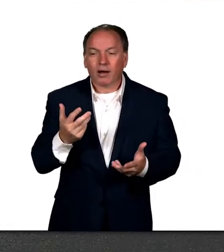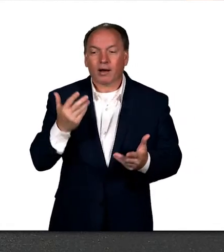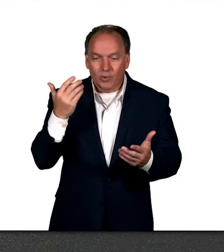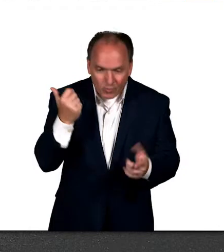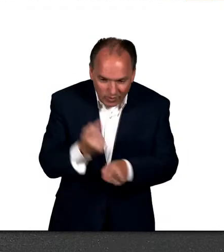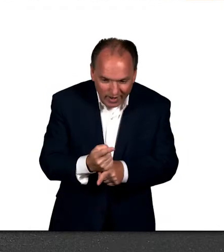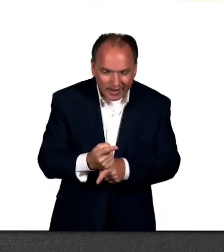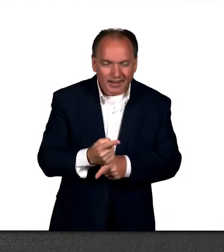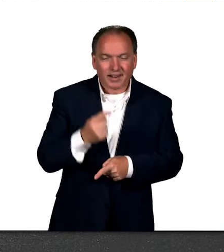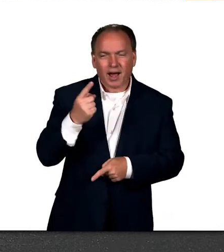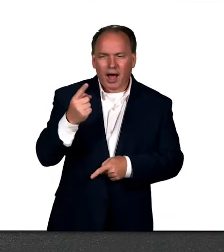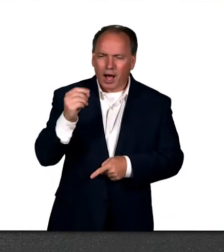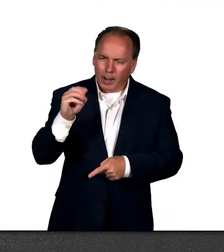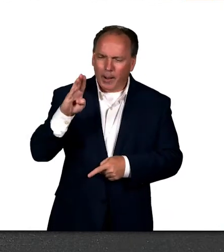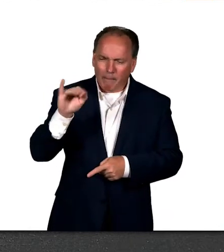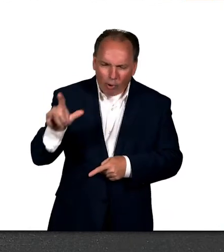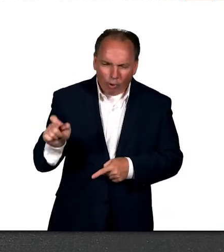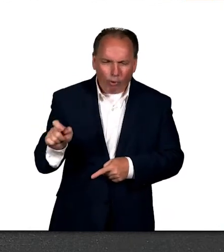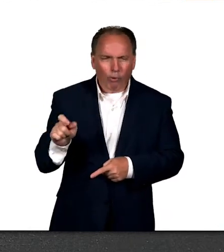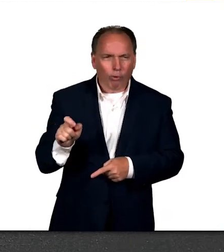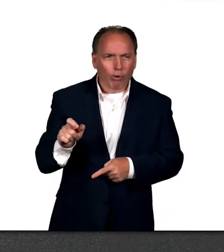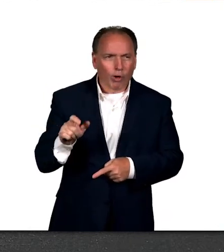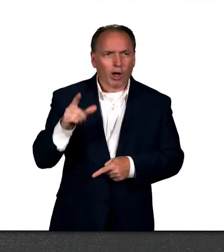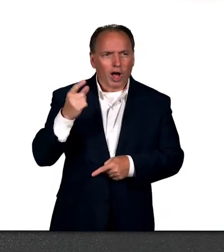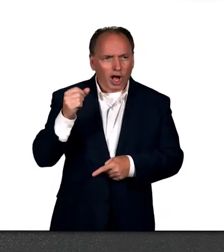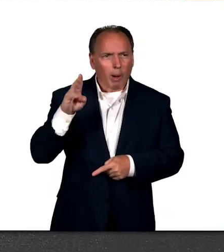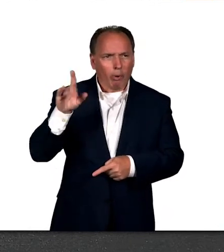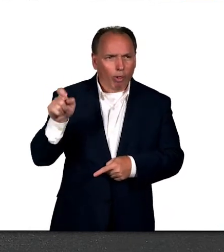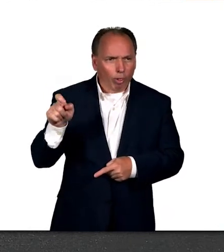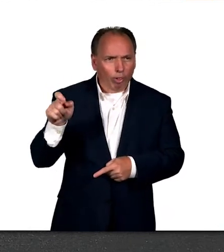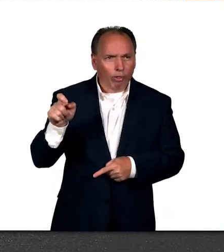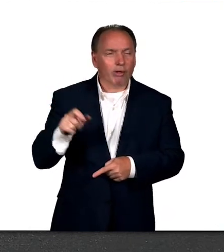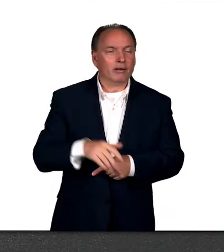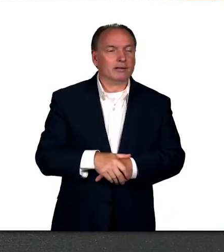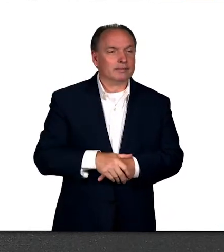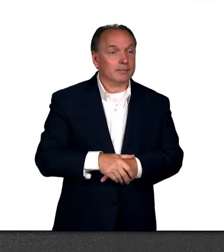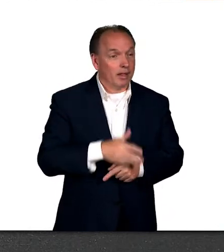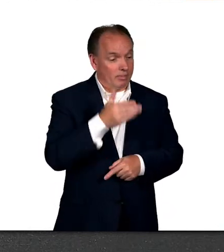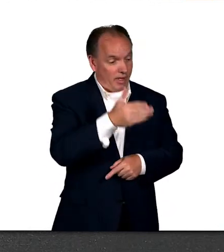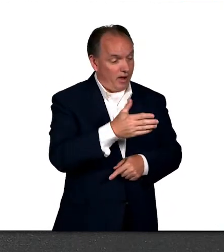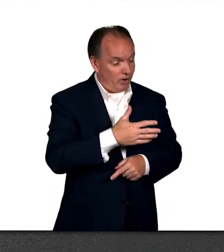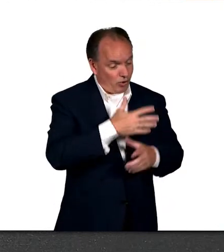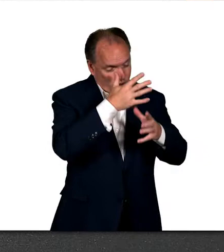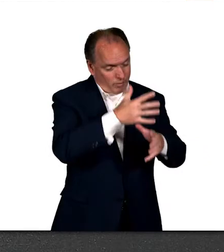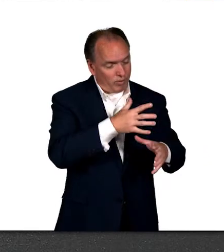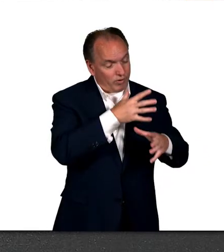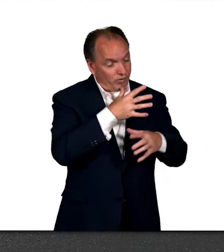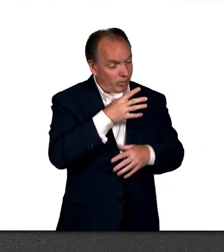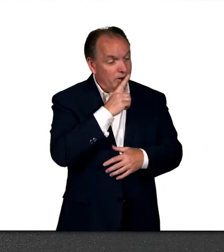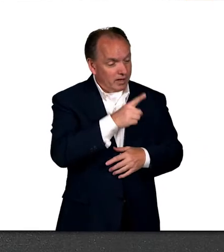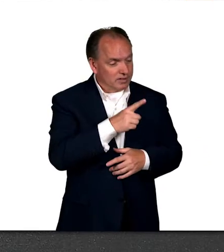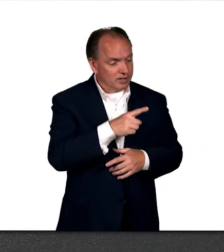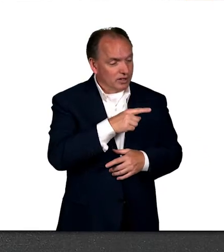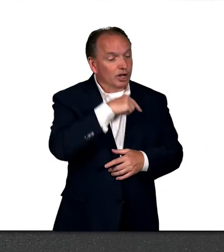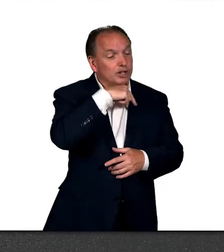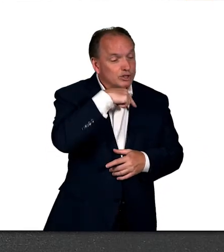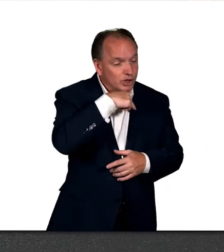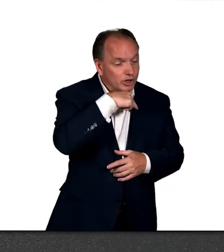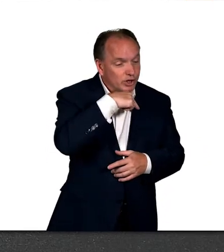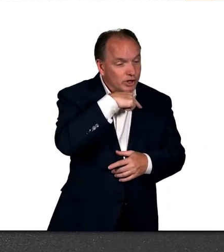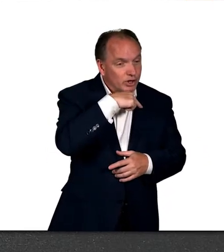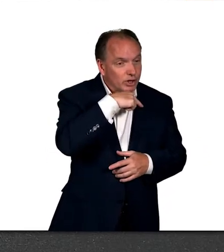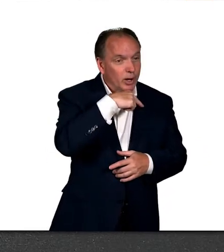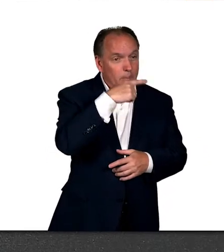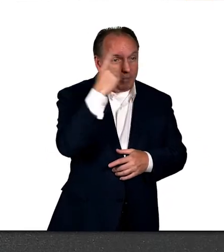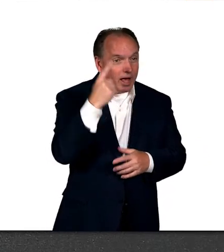Good job. Gobble, gobble, gobble. Gobble, gobble, gobble, gobble, gobble. Down on Grandpa's farm there is a turkey